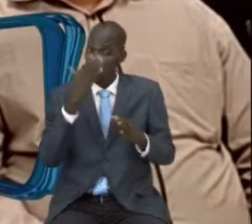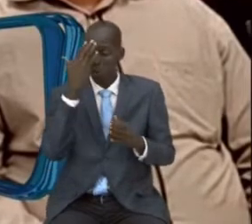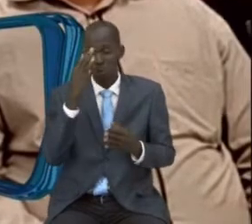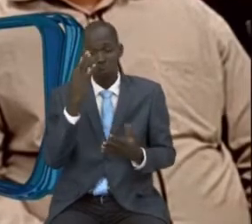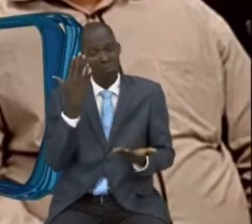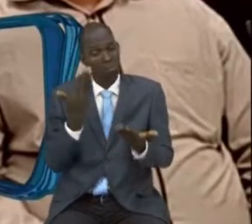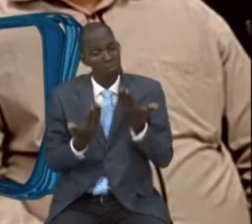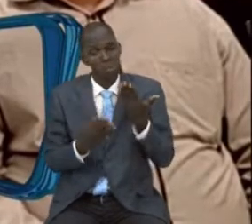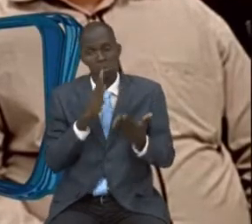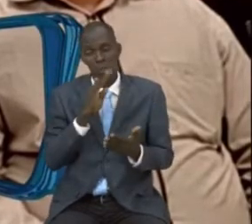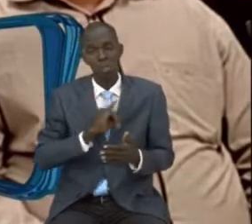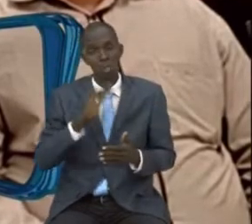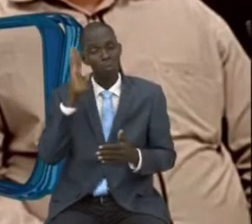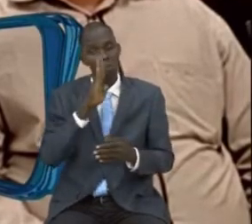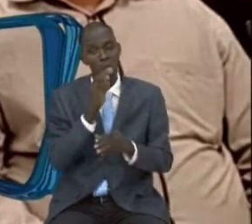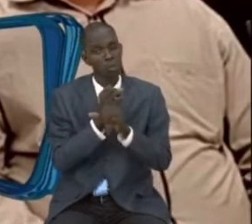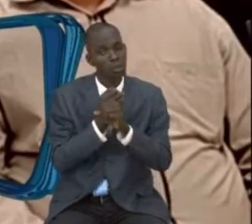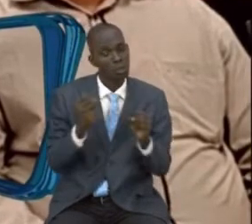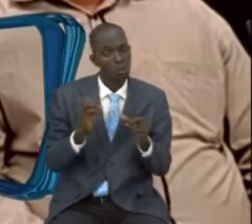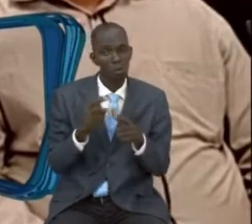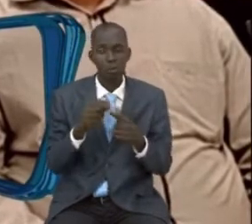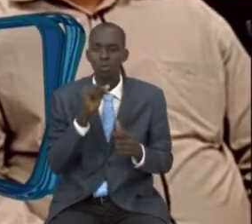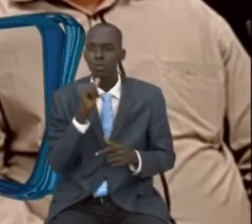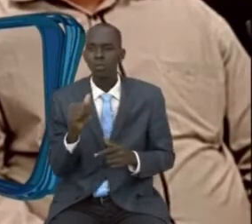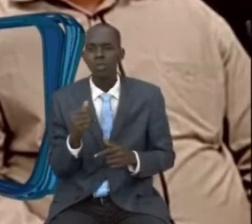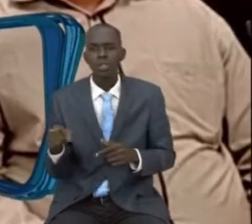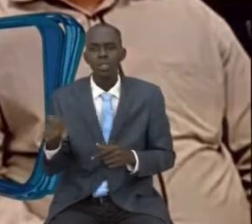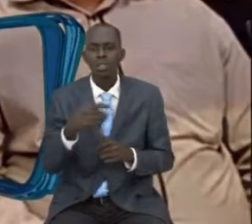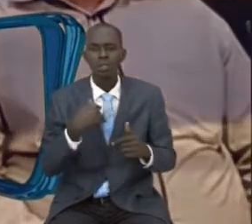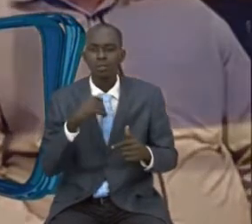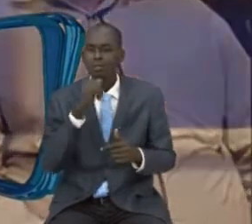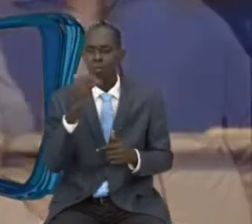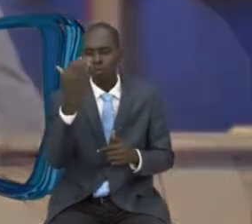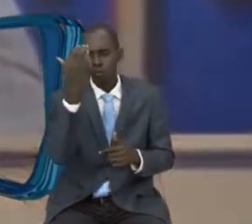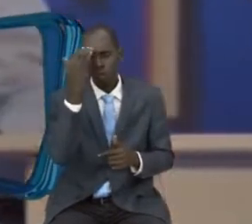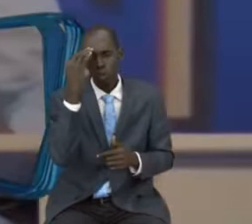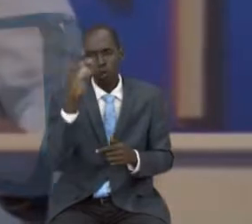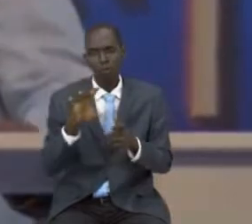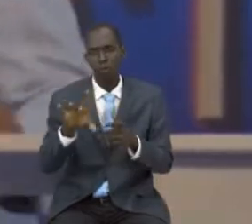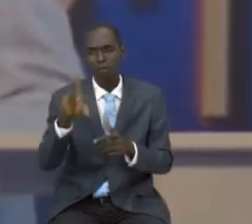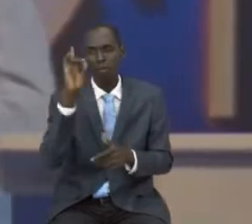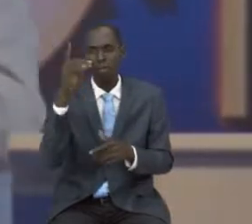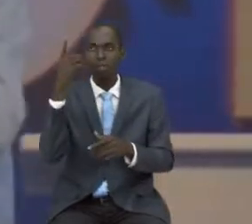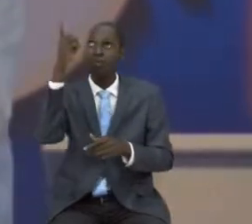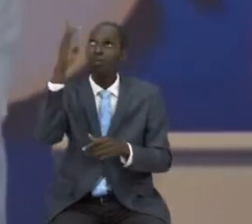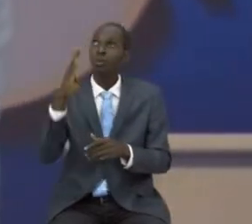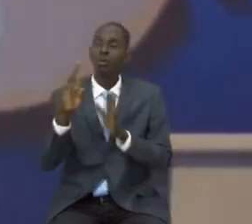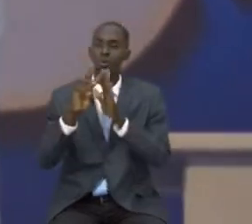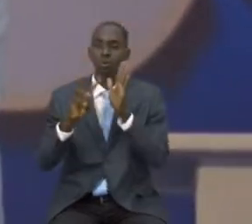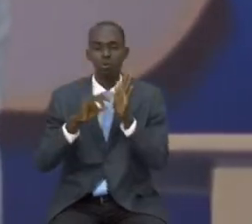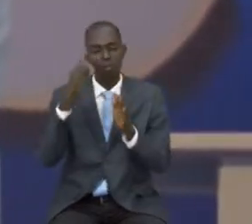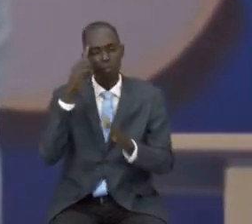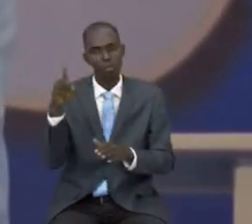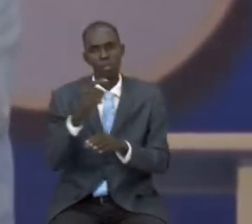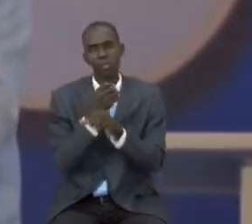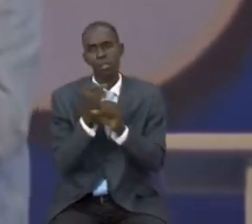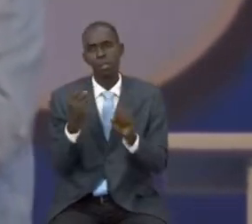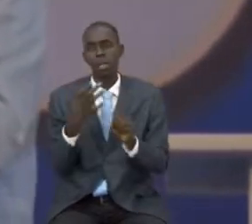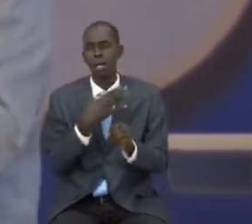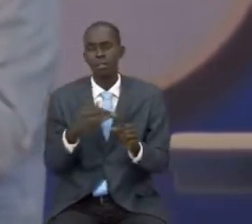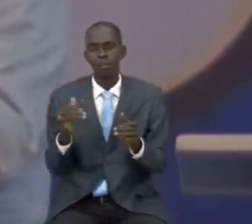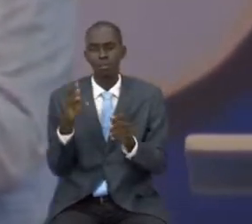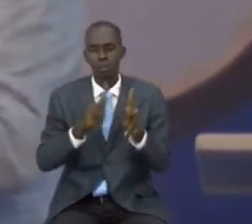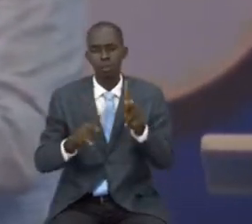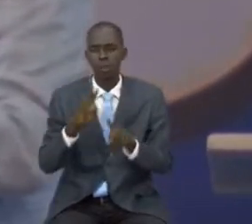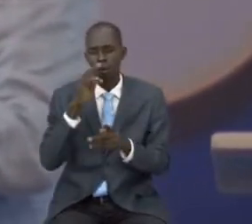not be saved. They have not discovered God's will for their salvation. They say, I don't know whether